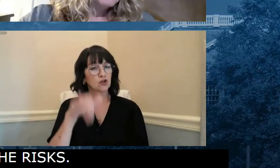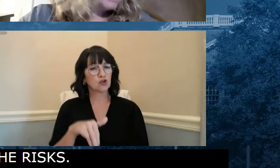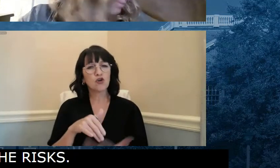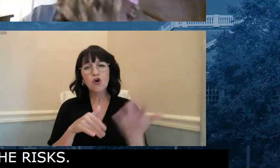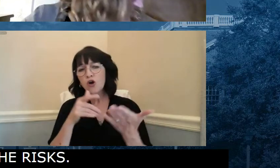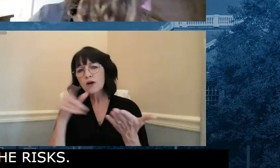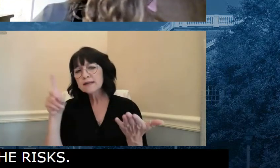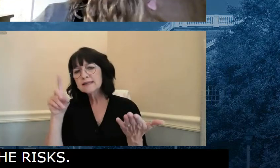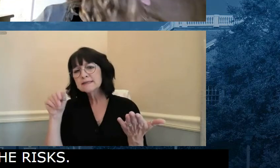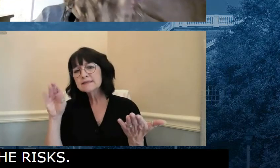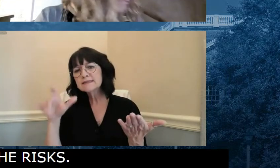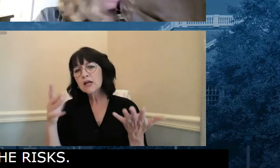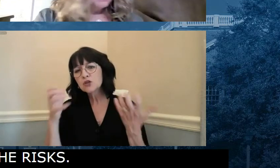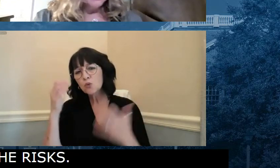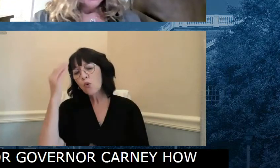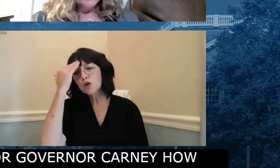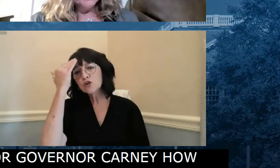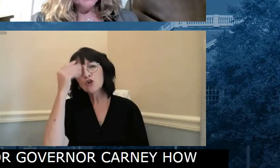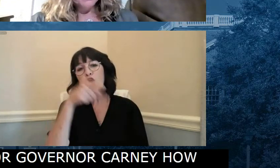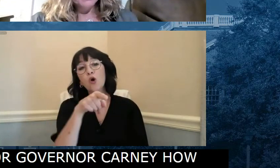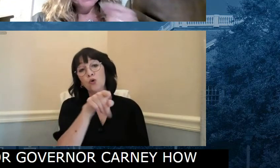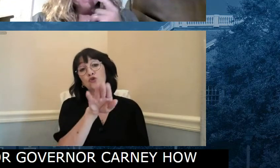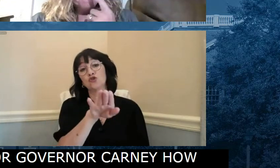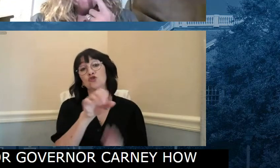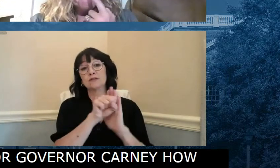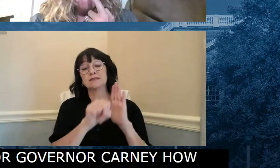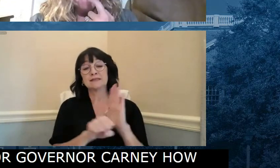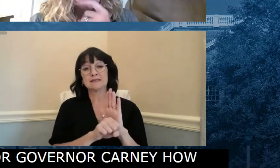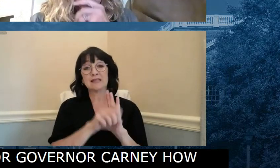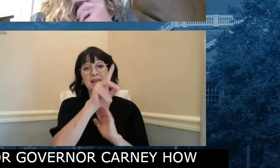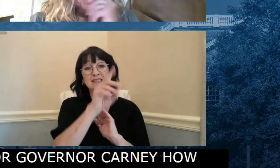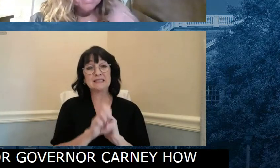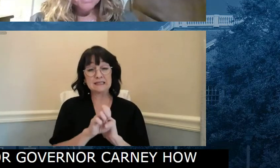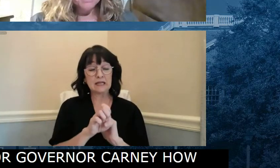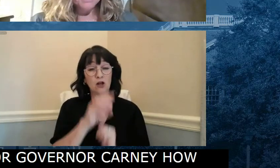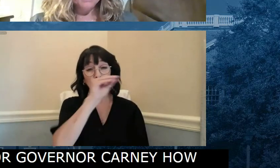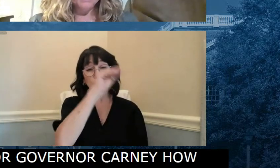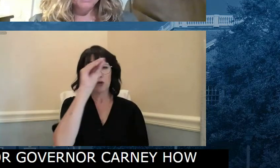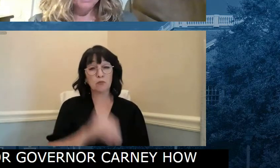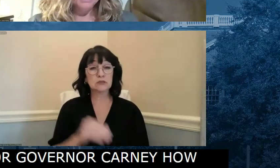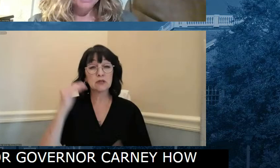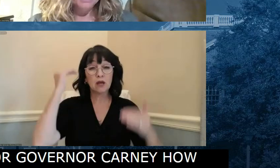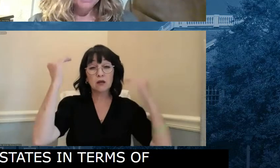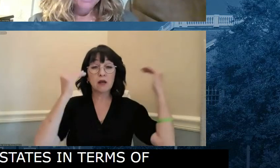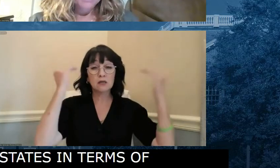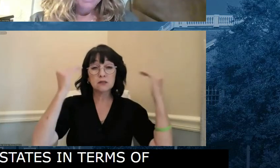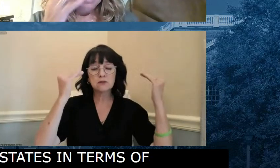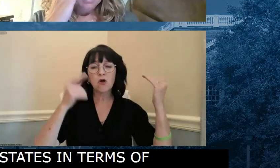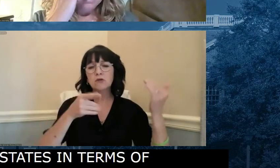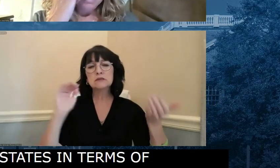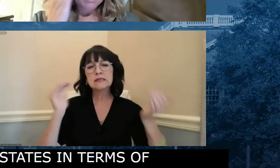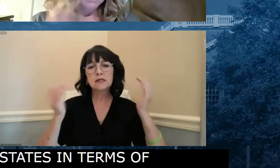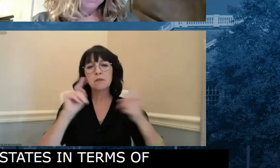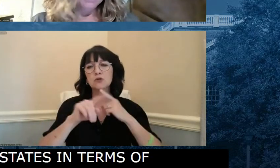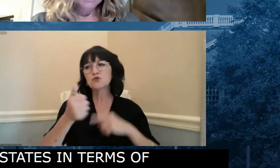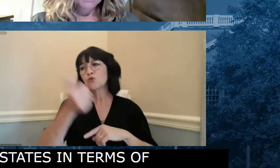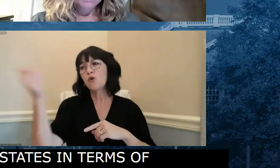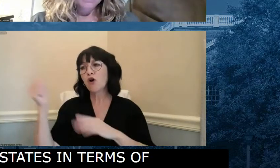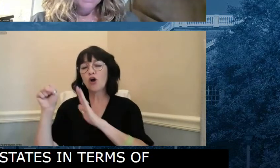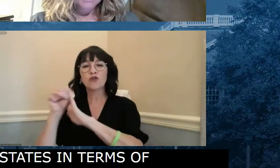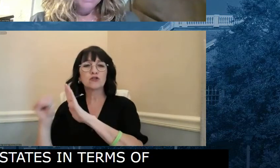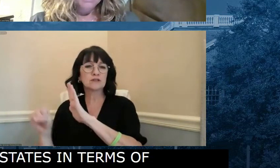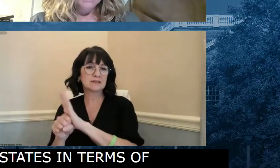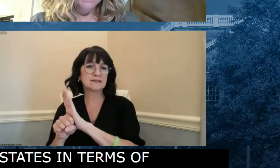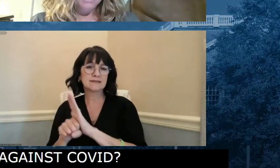wants to know, to other states in terms of percentage of adults vaccinated against COVID? Yeah, actually, I look at those numbers